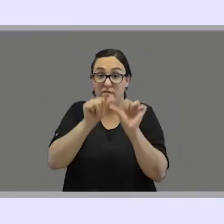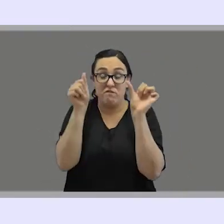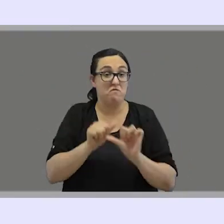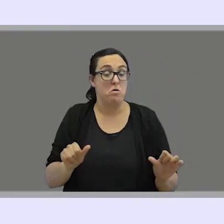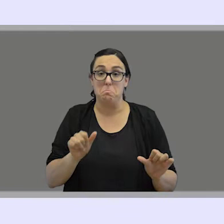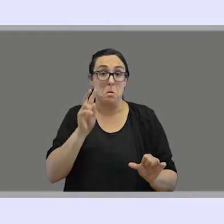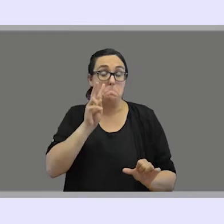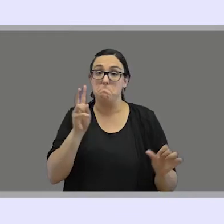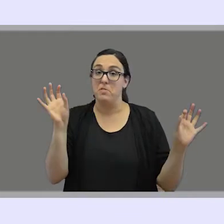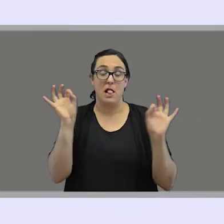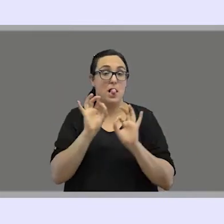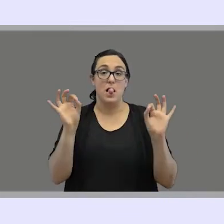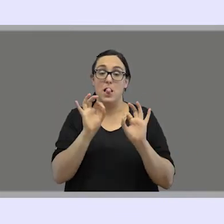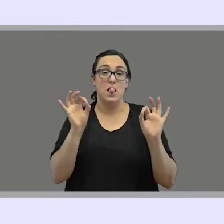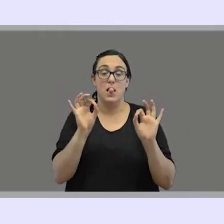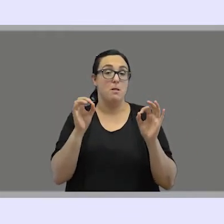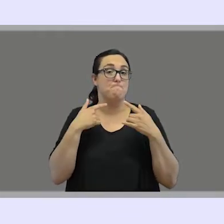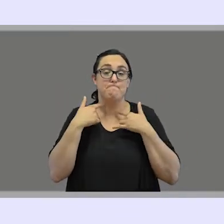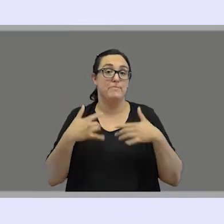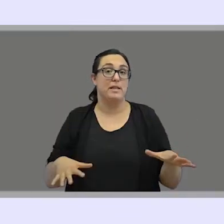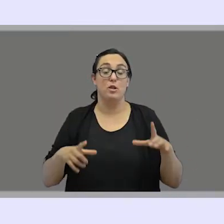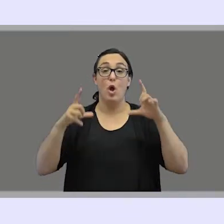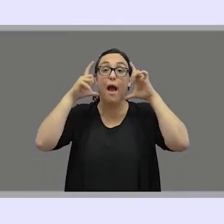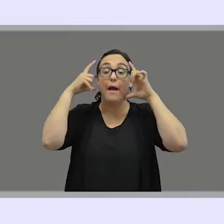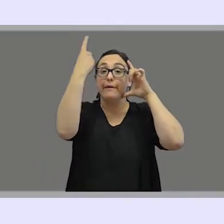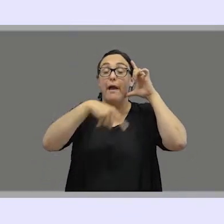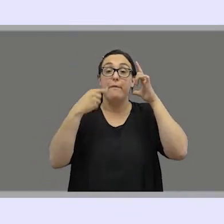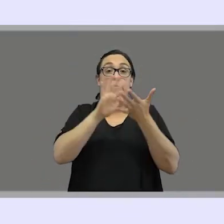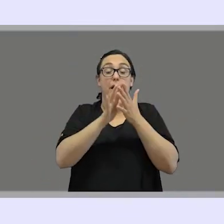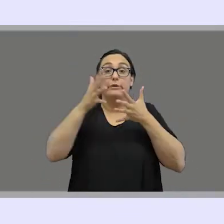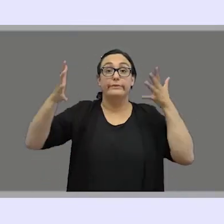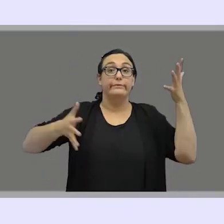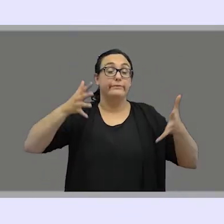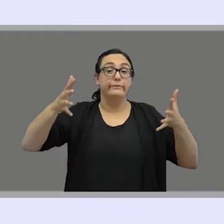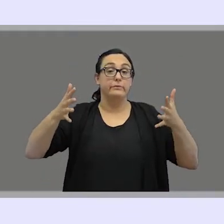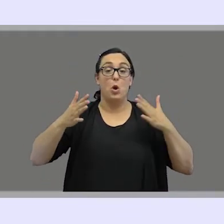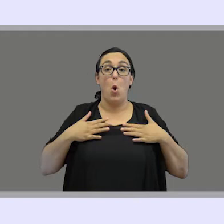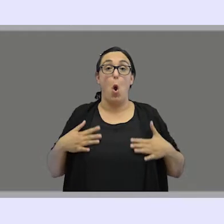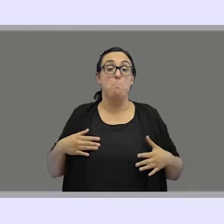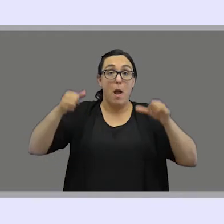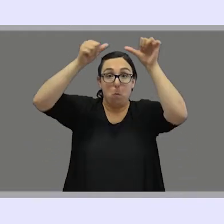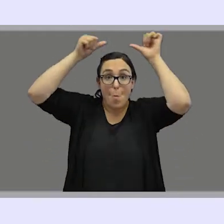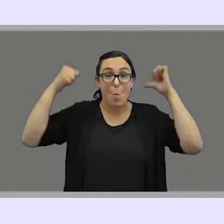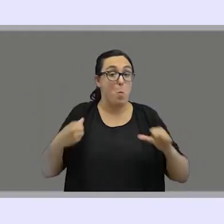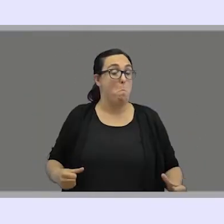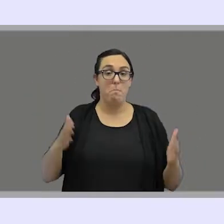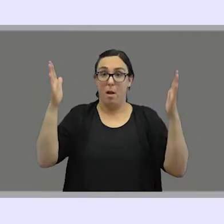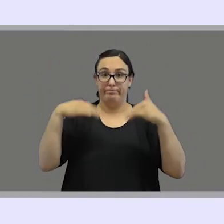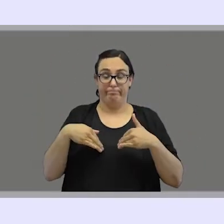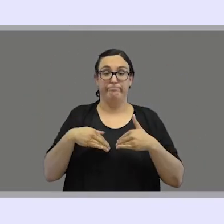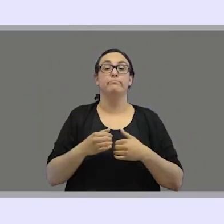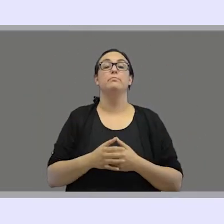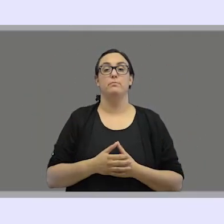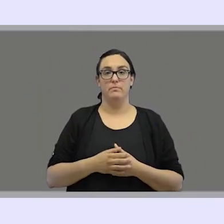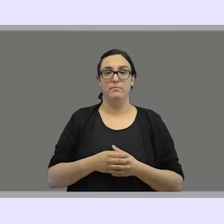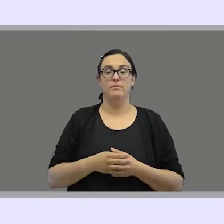of the interpreter is completely lost. We just see like the head and the hands with no frame